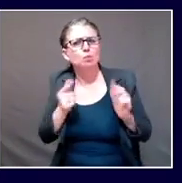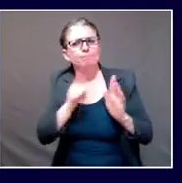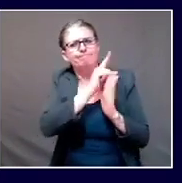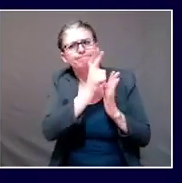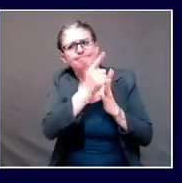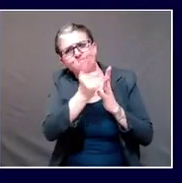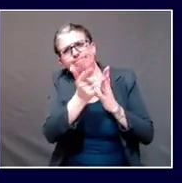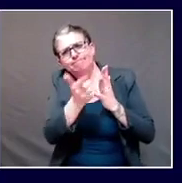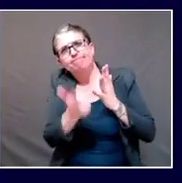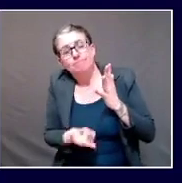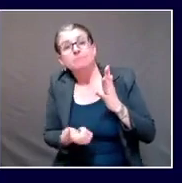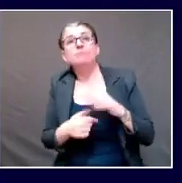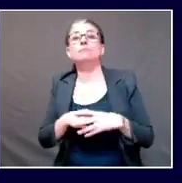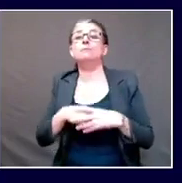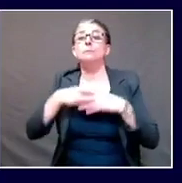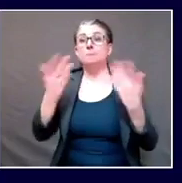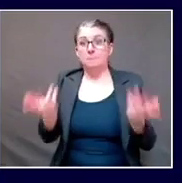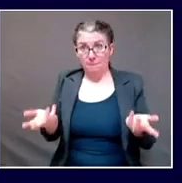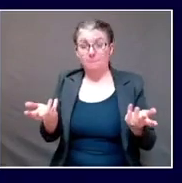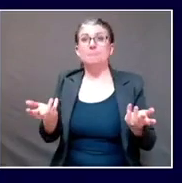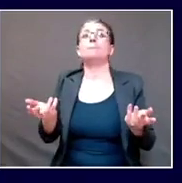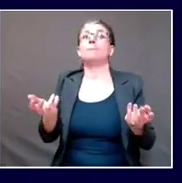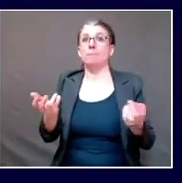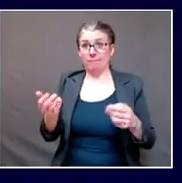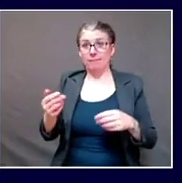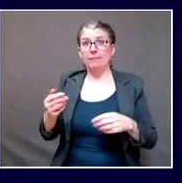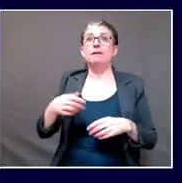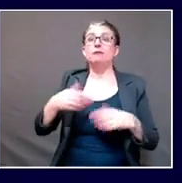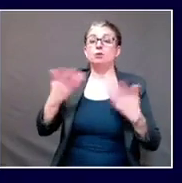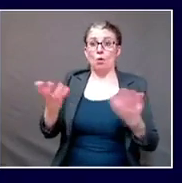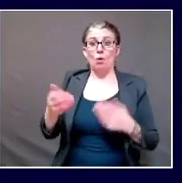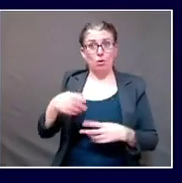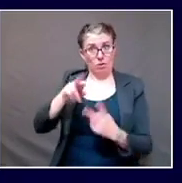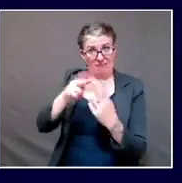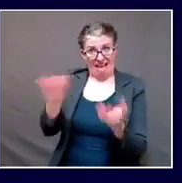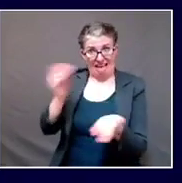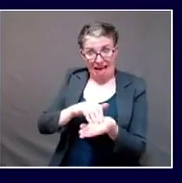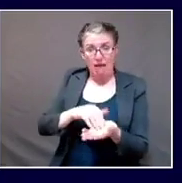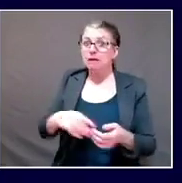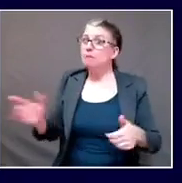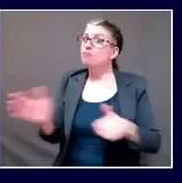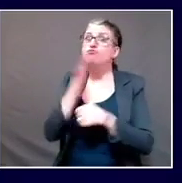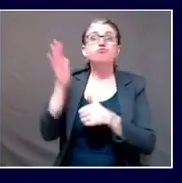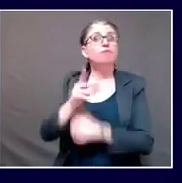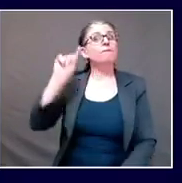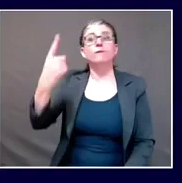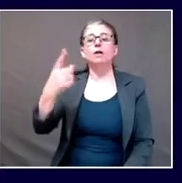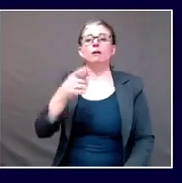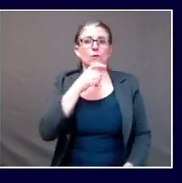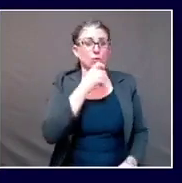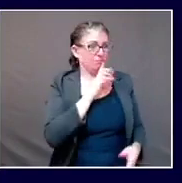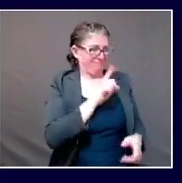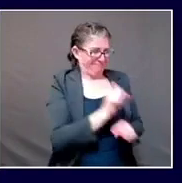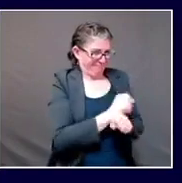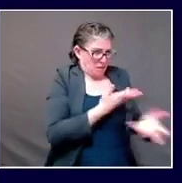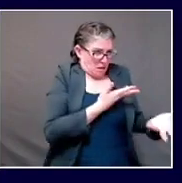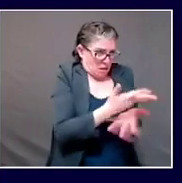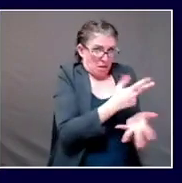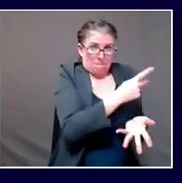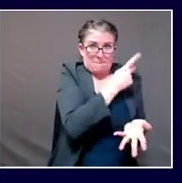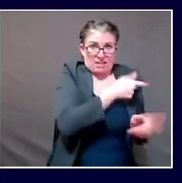-19, that they be the ones who be prioritized for vaccination in the earliest weeks. Okay. Thank you.